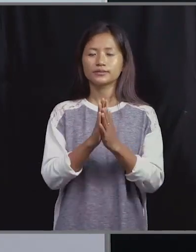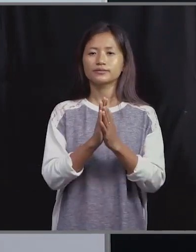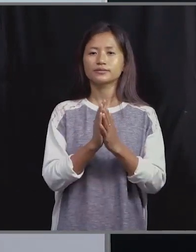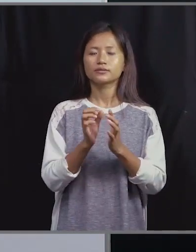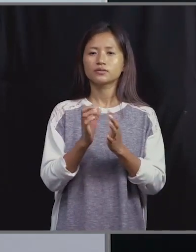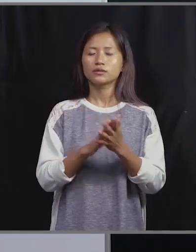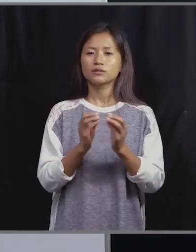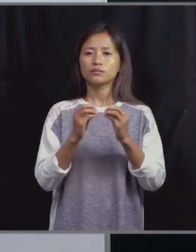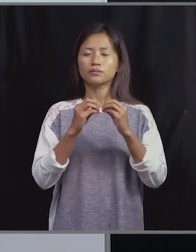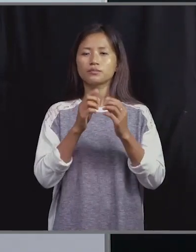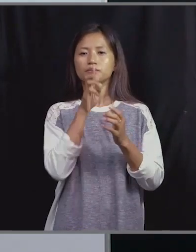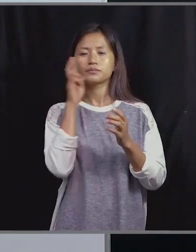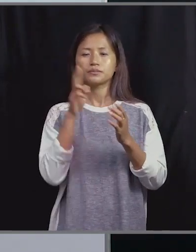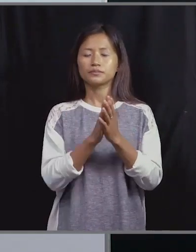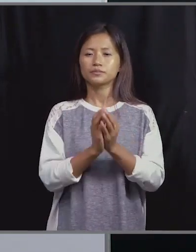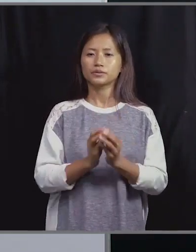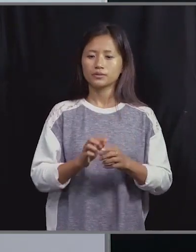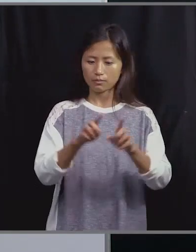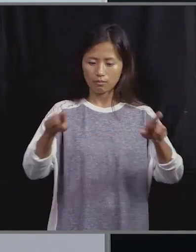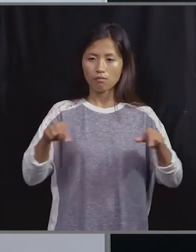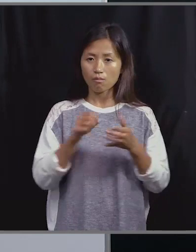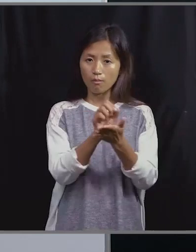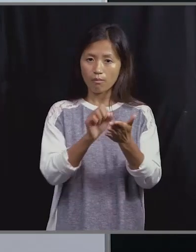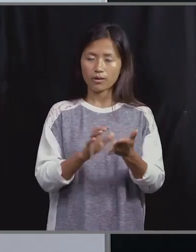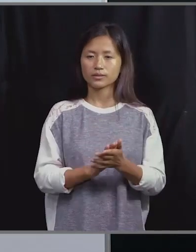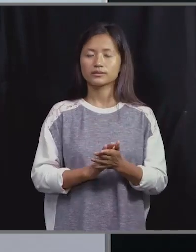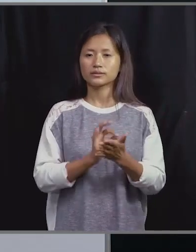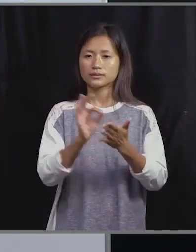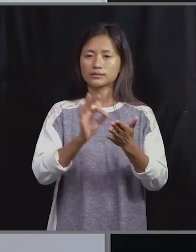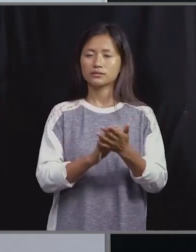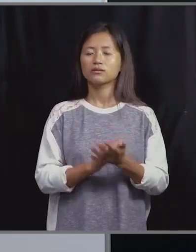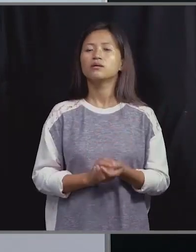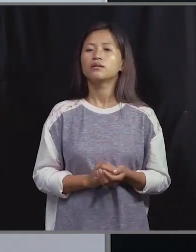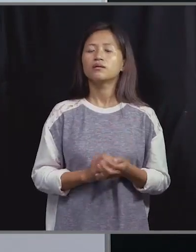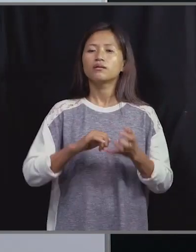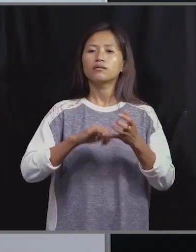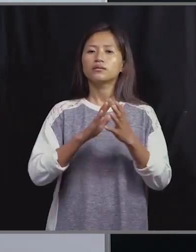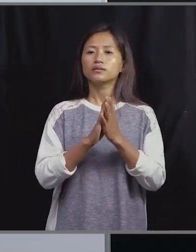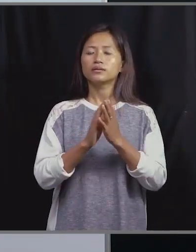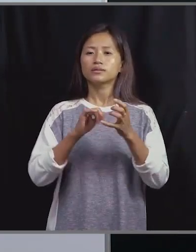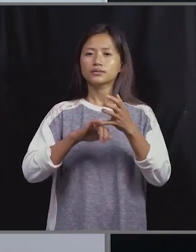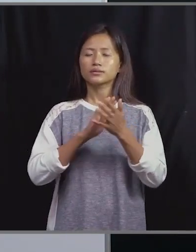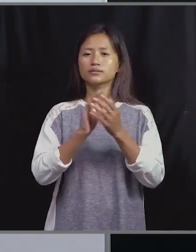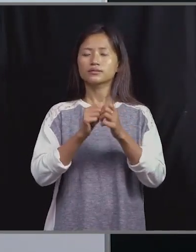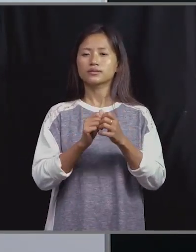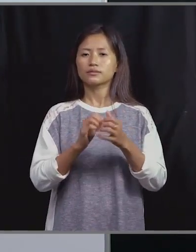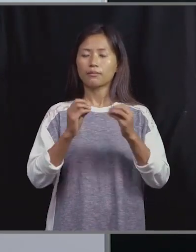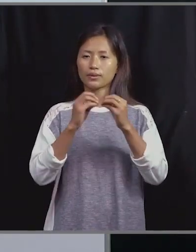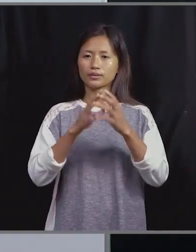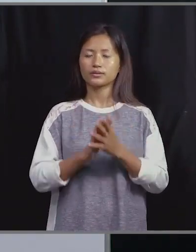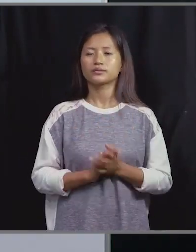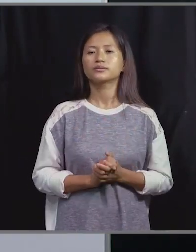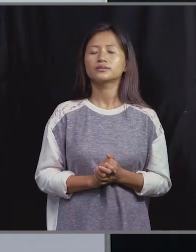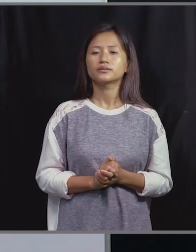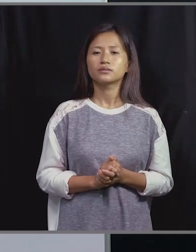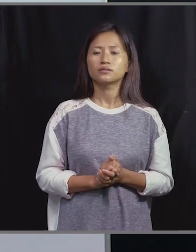British demarcated an area for a separate area for the Santal, which was known as Santal Barganas, or a unit or a